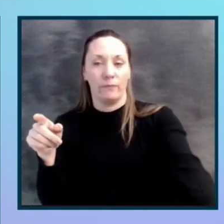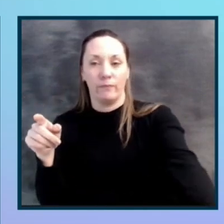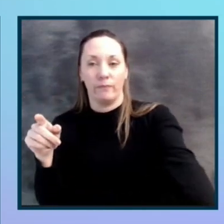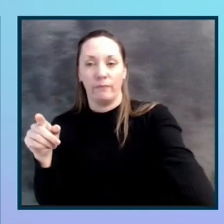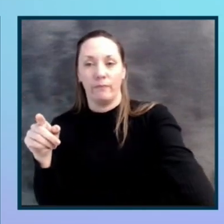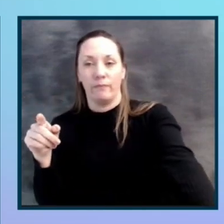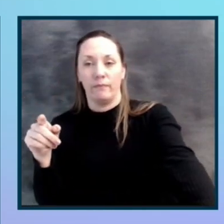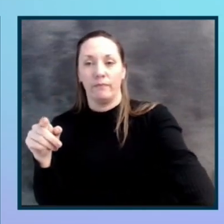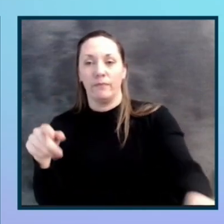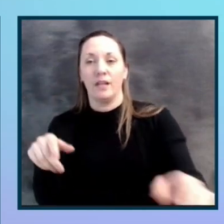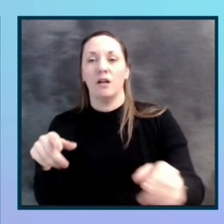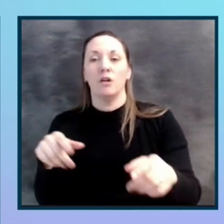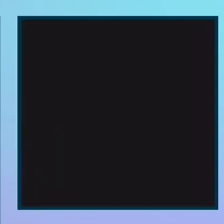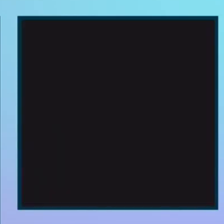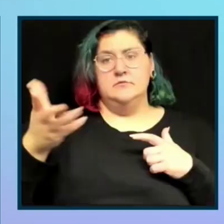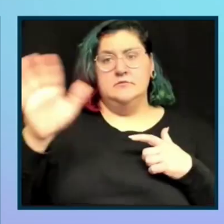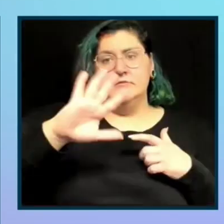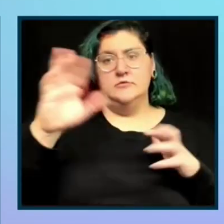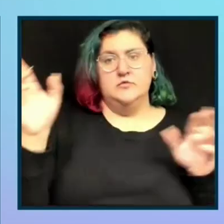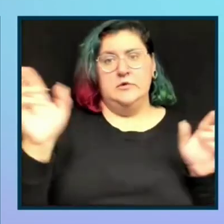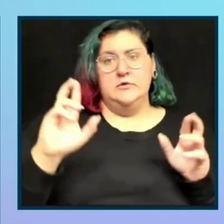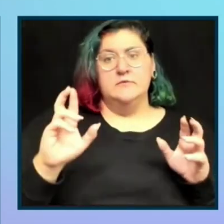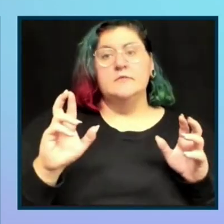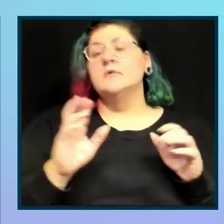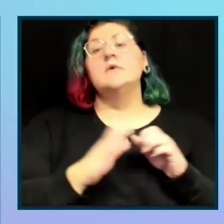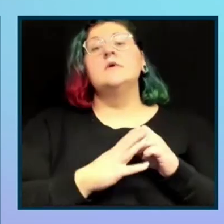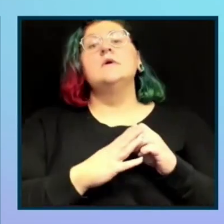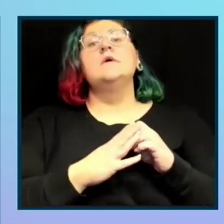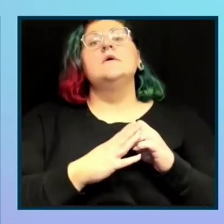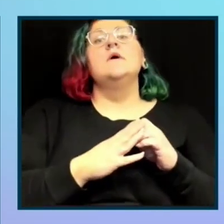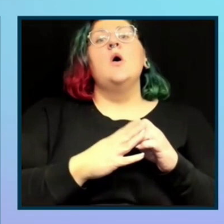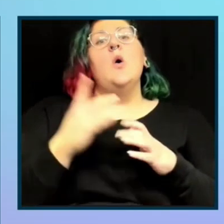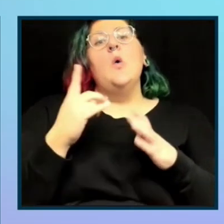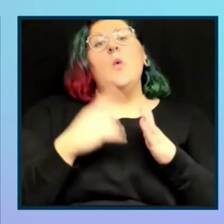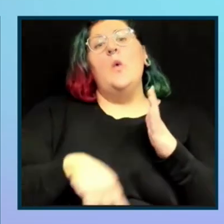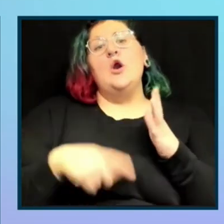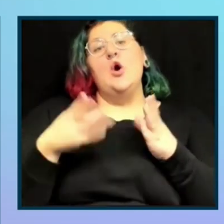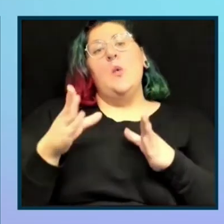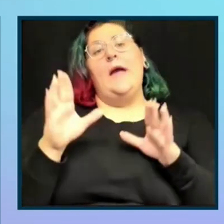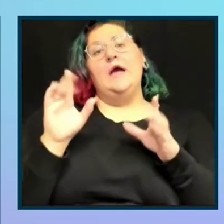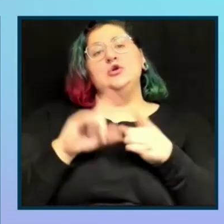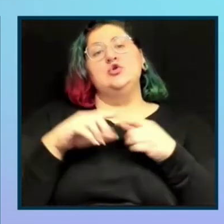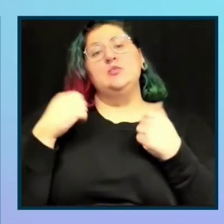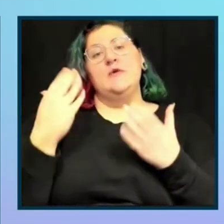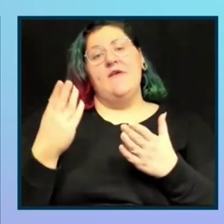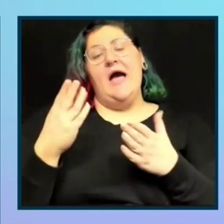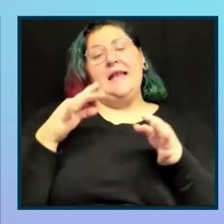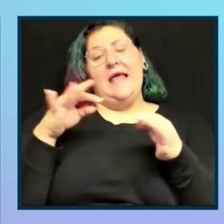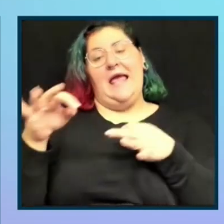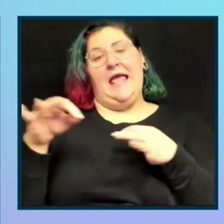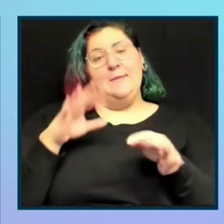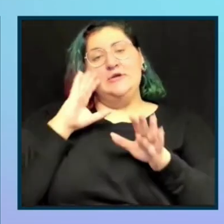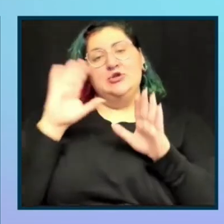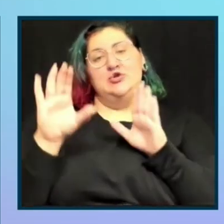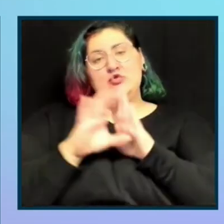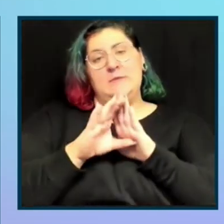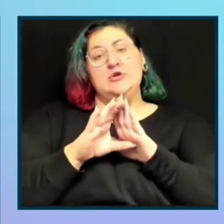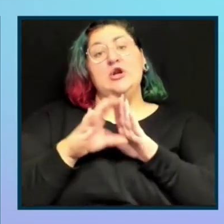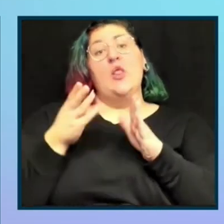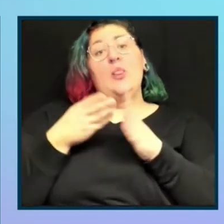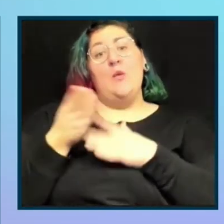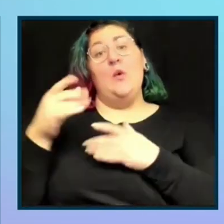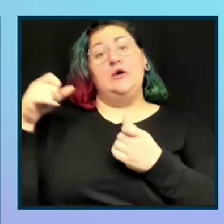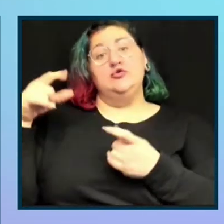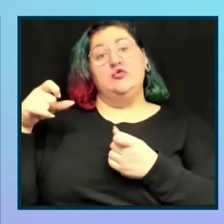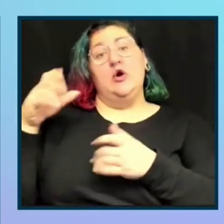to provide trigger warnings and image descriptions or alt text for those using a screen reader? So when the screen reader comes upon that